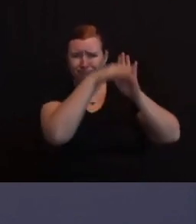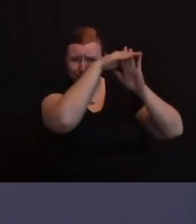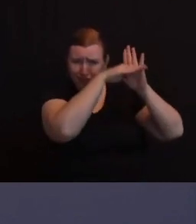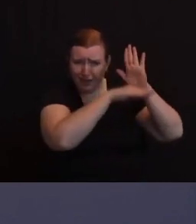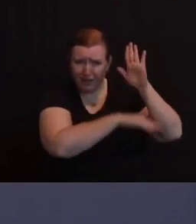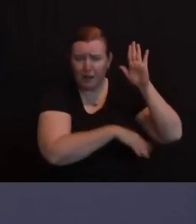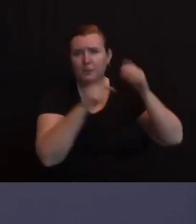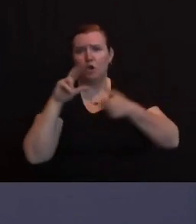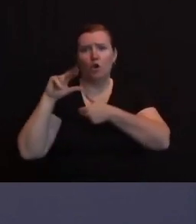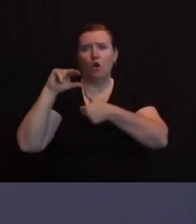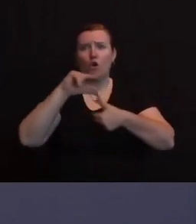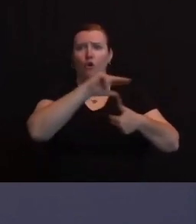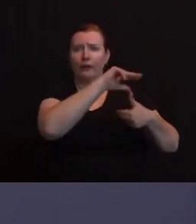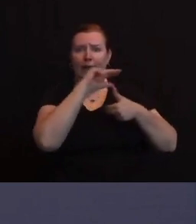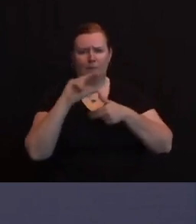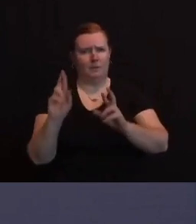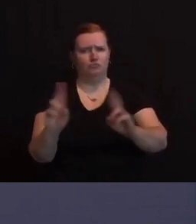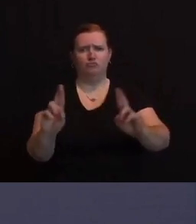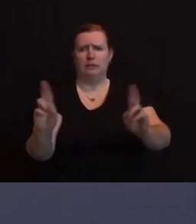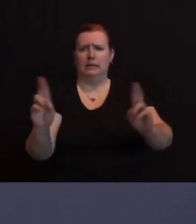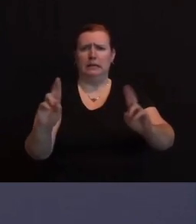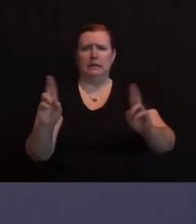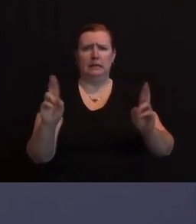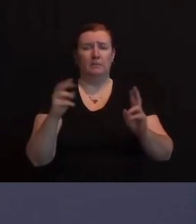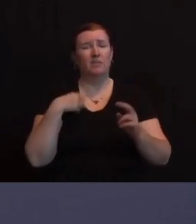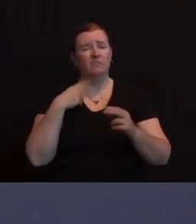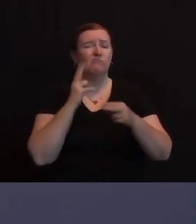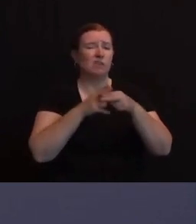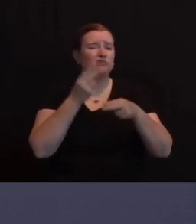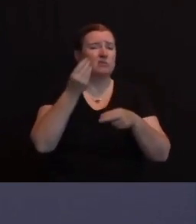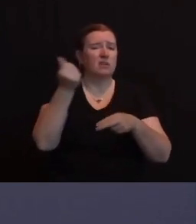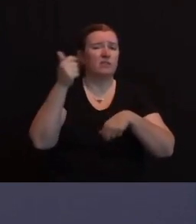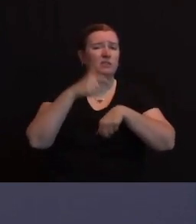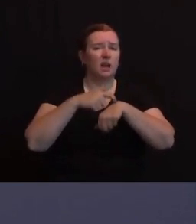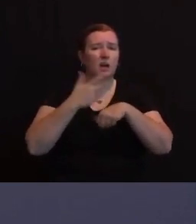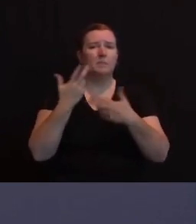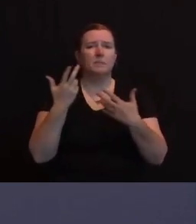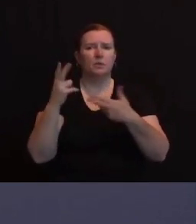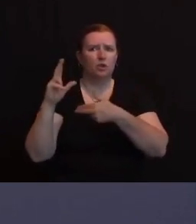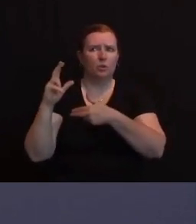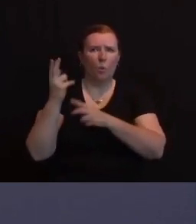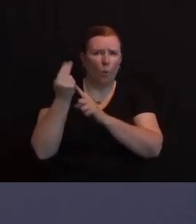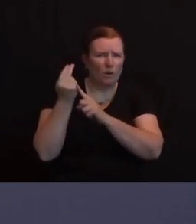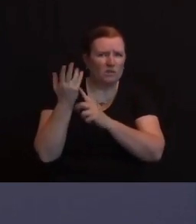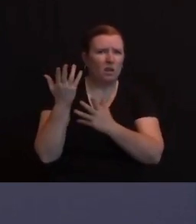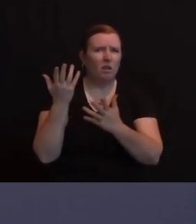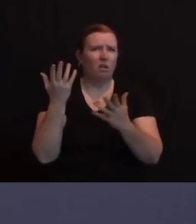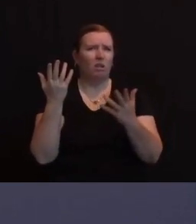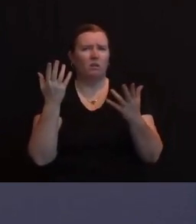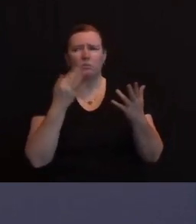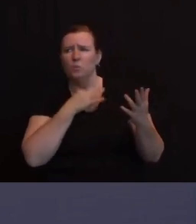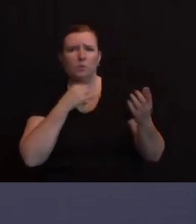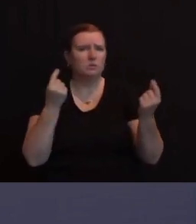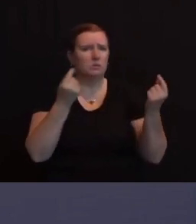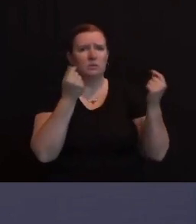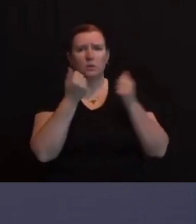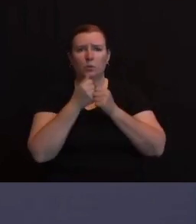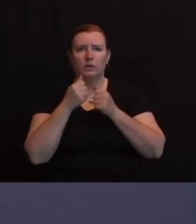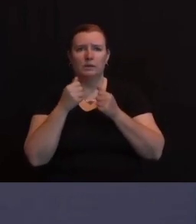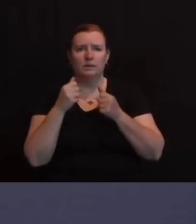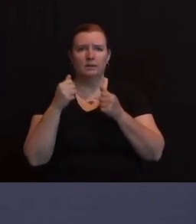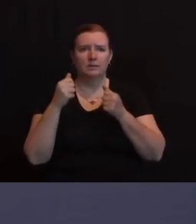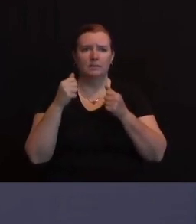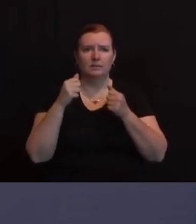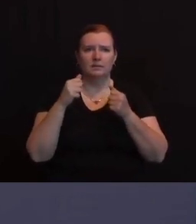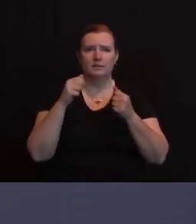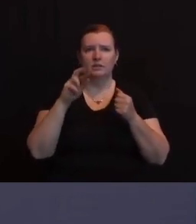which I know I've spoken about a few times. The best place to go is ready.nj.gov. The time to prepare is not